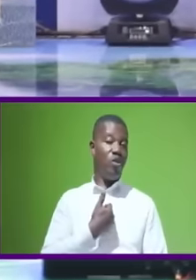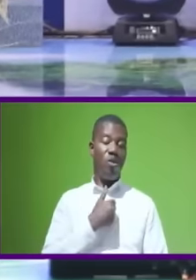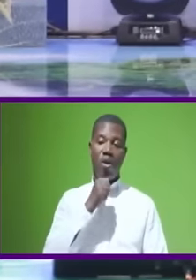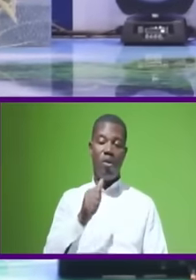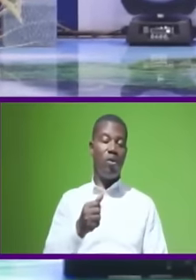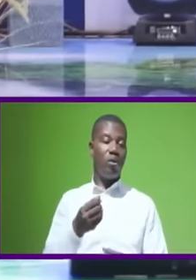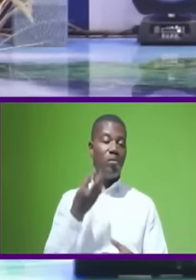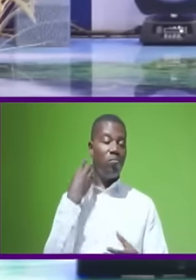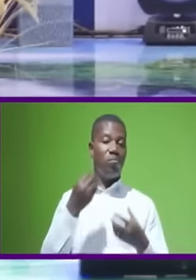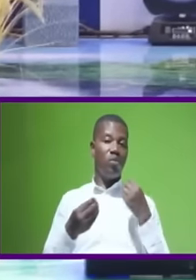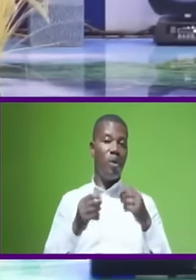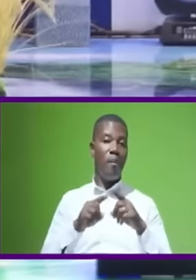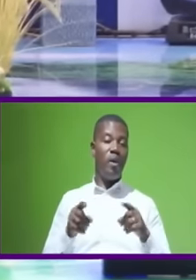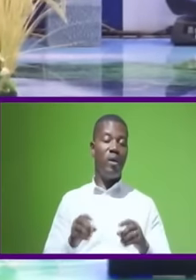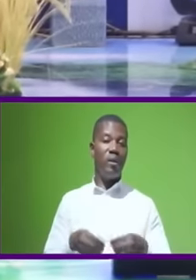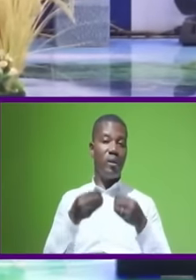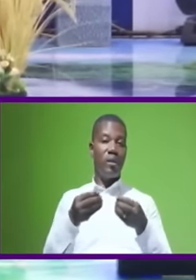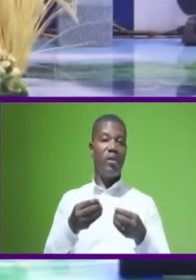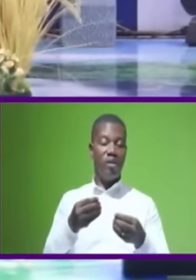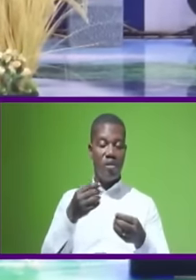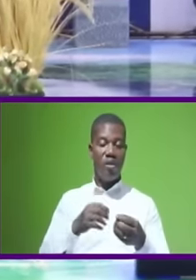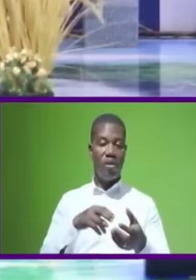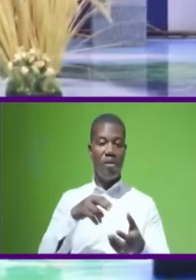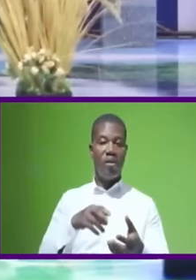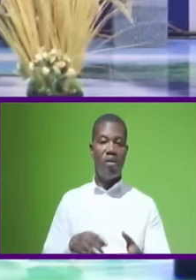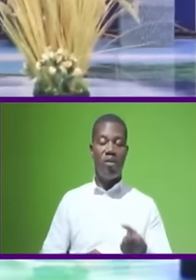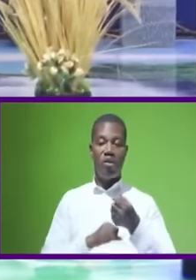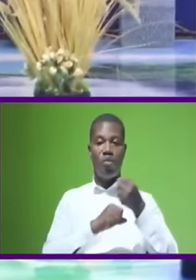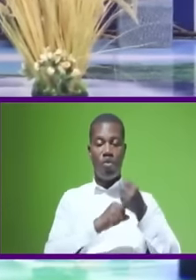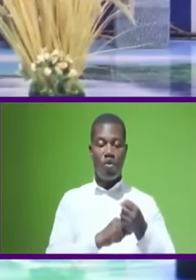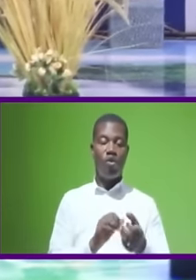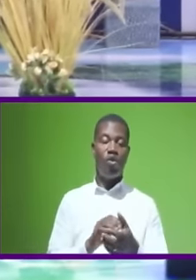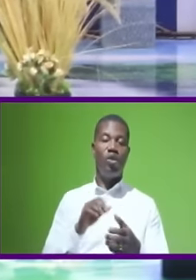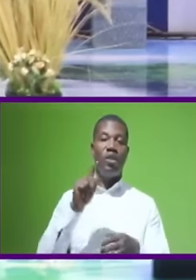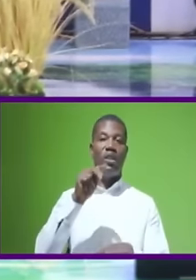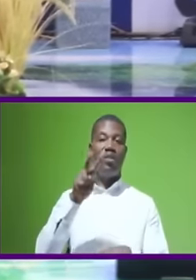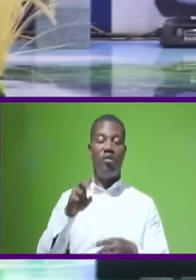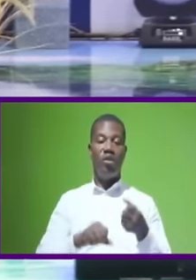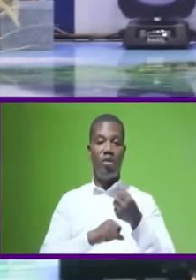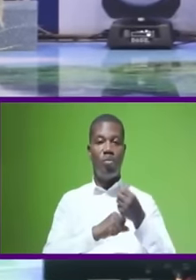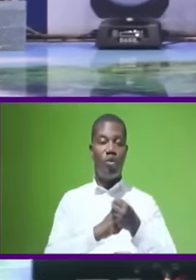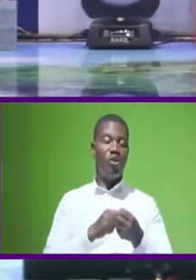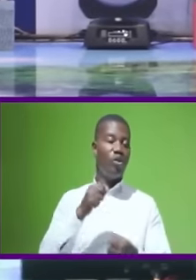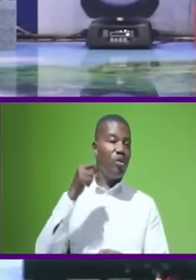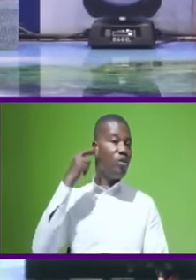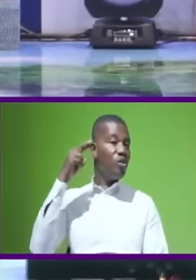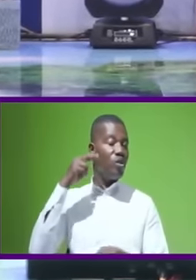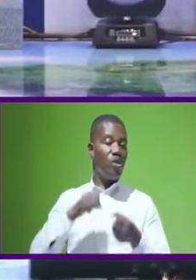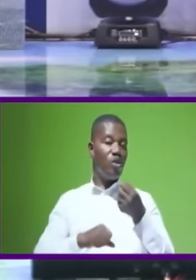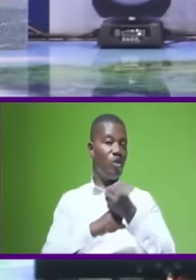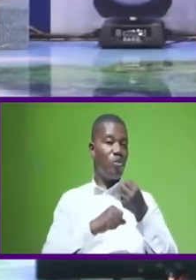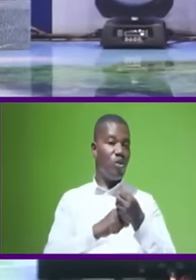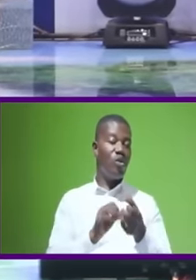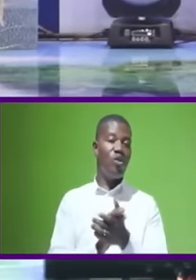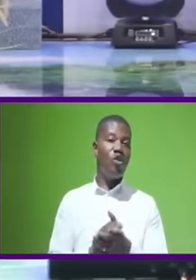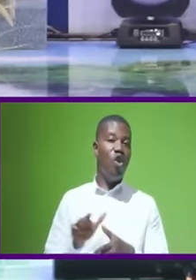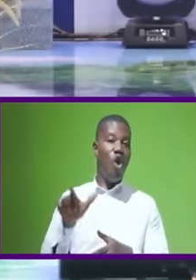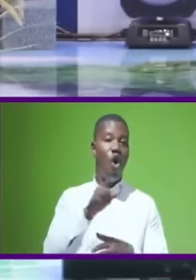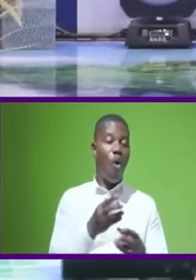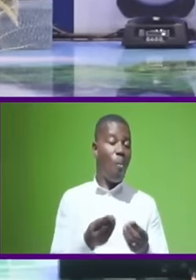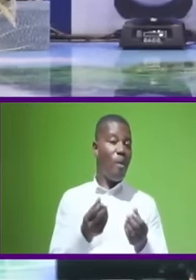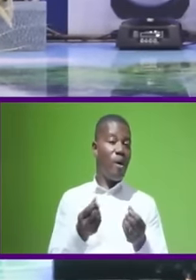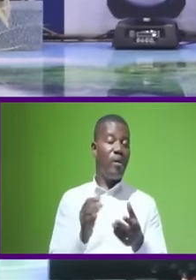it. Media Jinama movement. Yes. Media Jinama TV. Media Jinama FM. Media Jinama Sasia